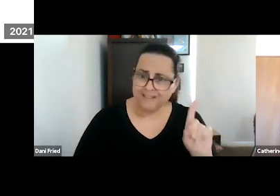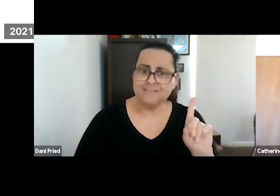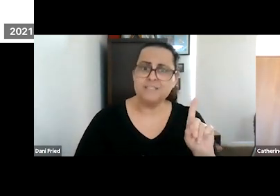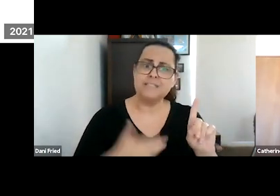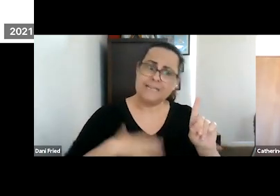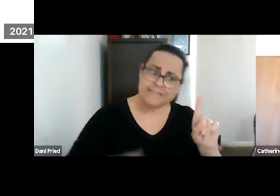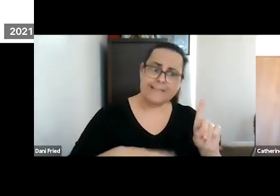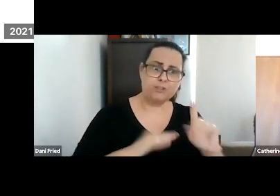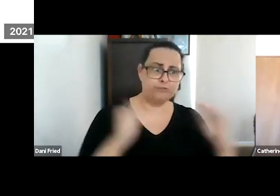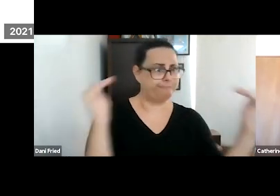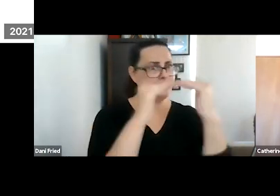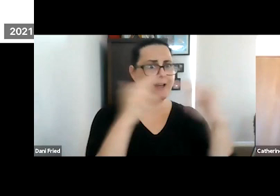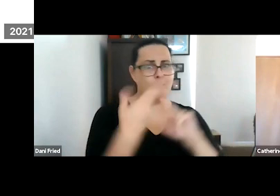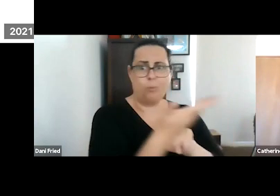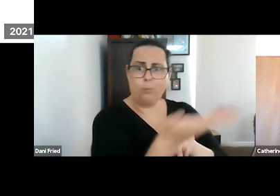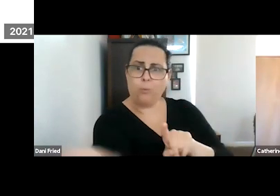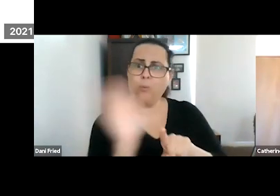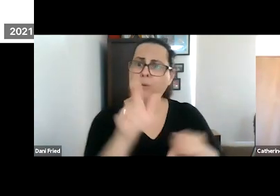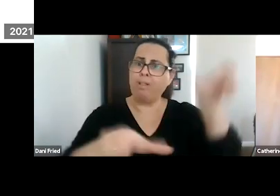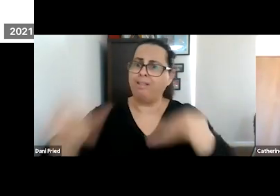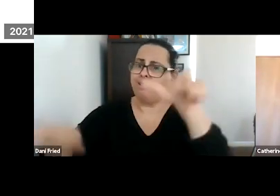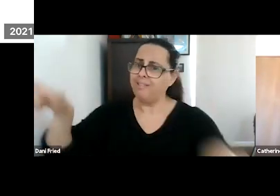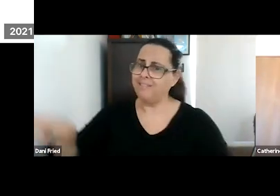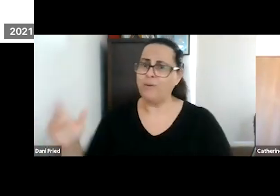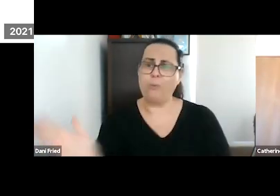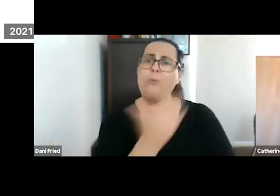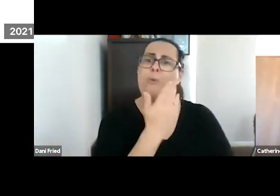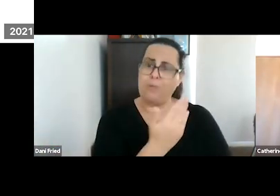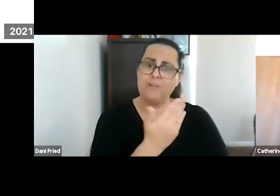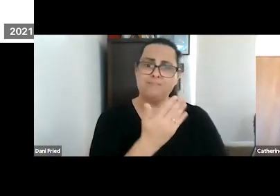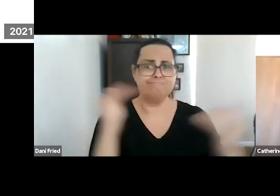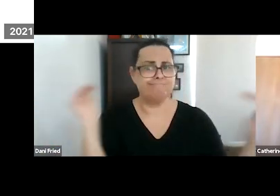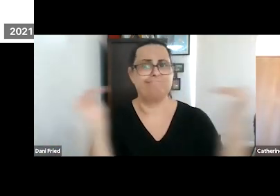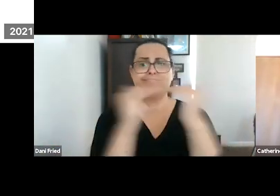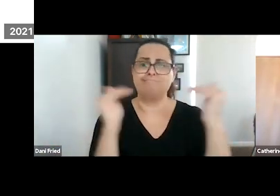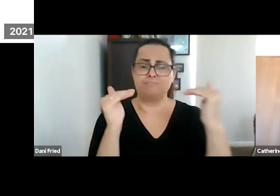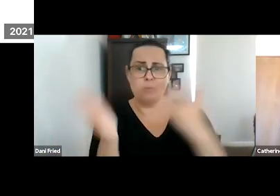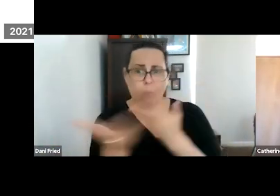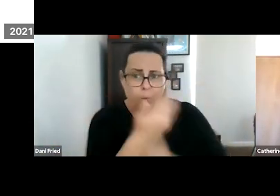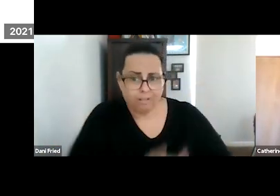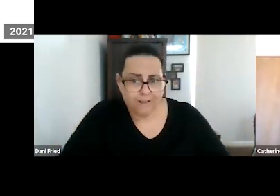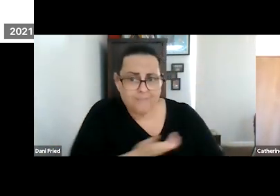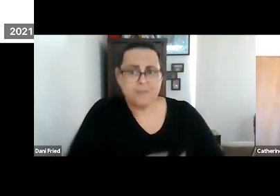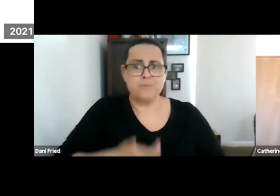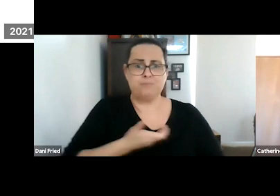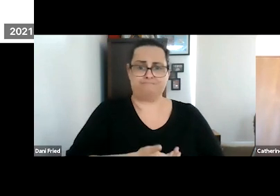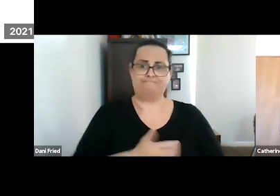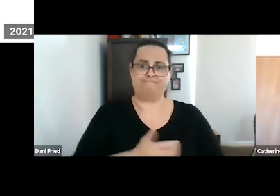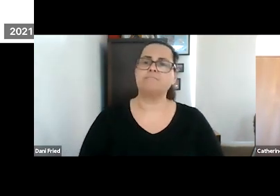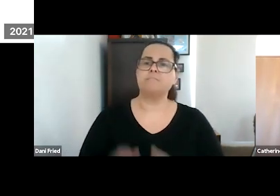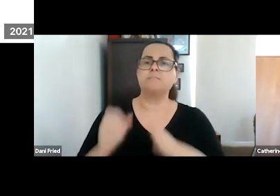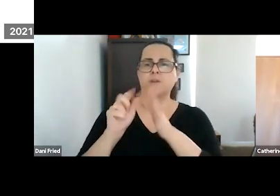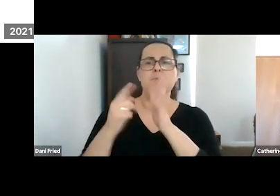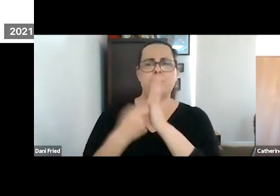trying to accommodate the needs of all of their consumers to make sure everybody feels comfortable. And Peri talked